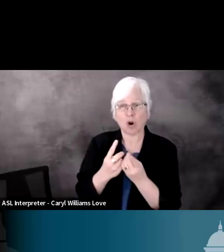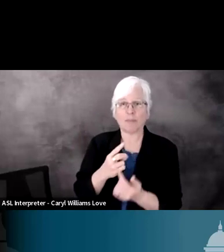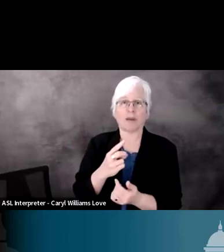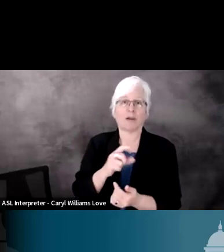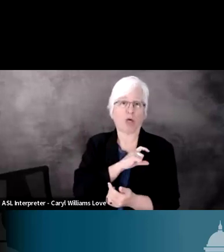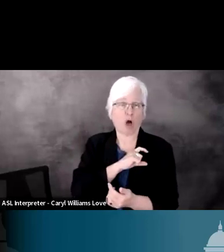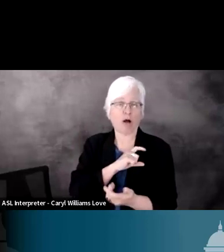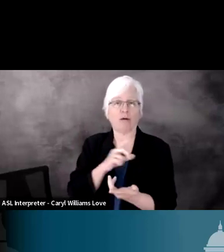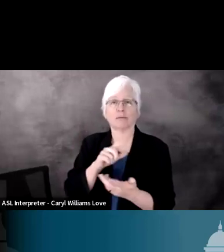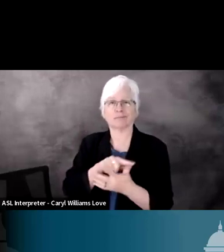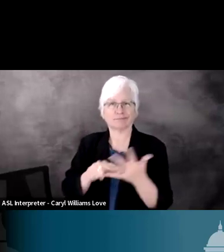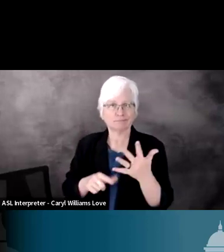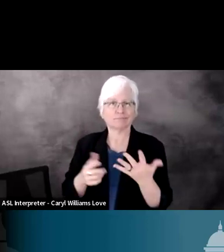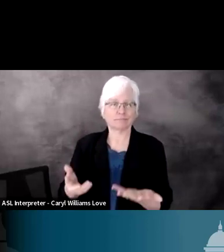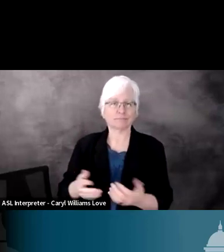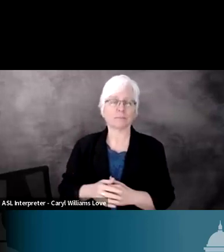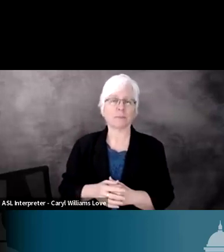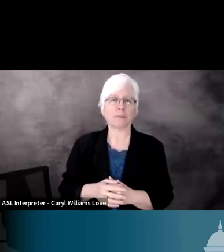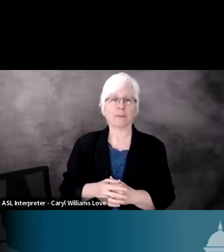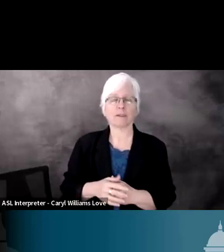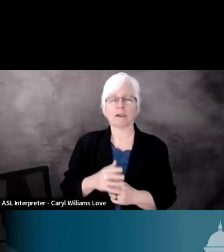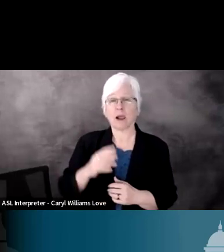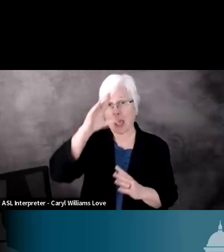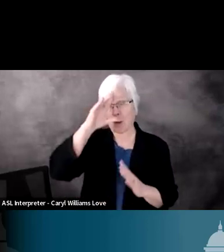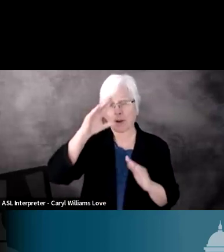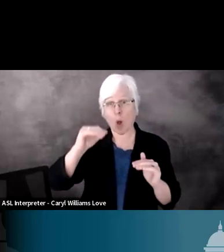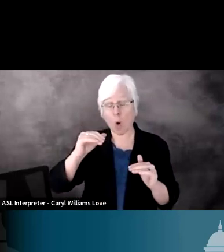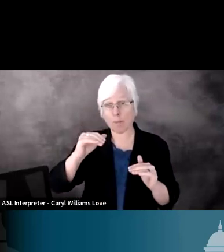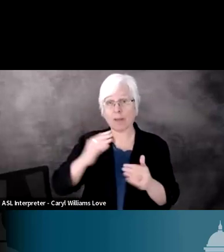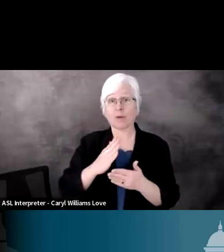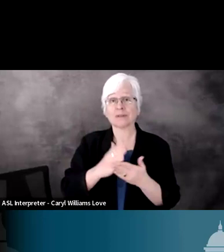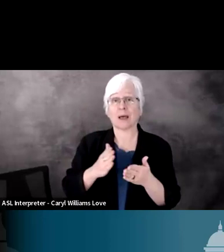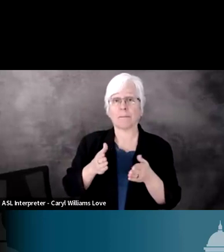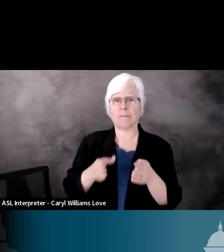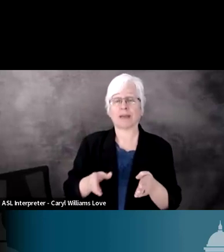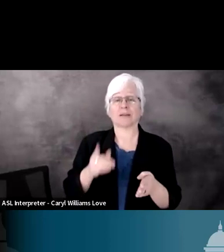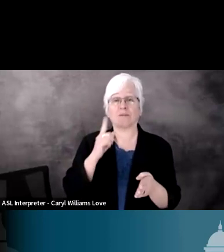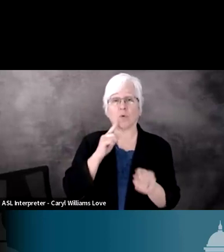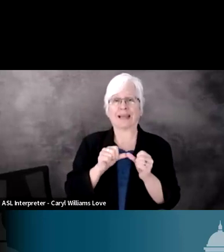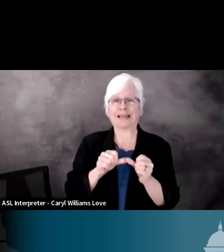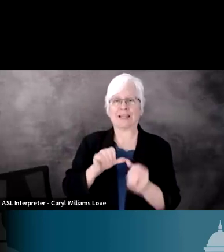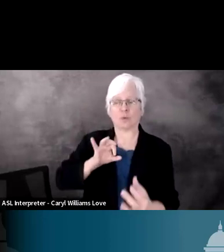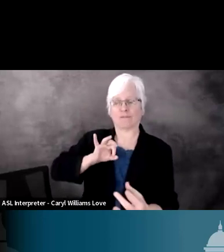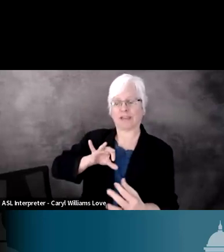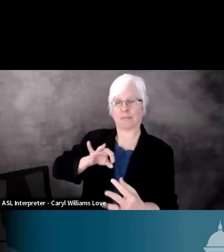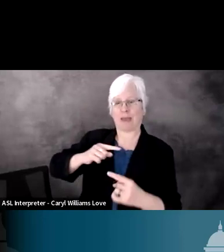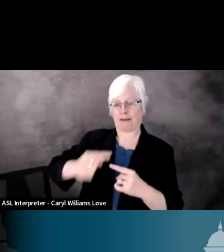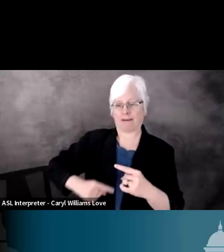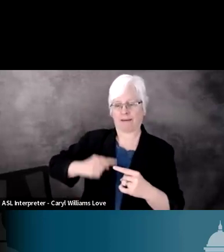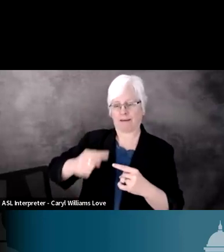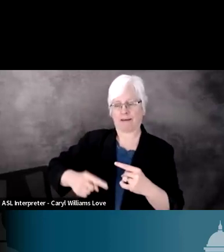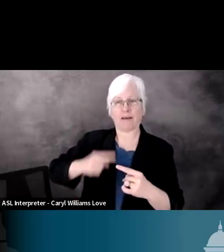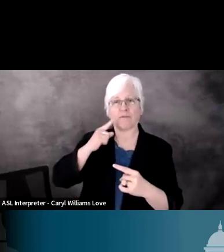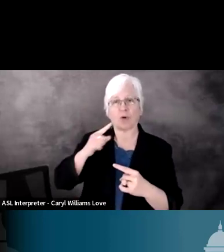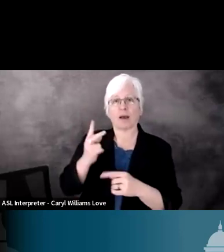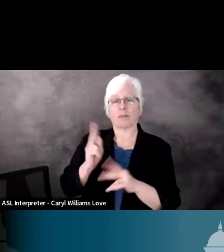cetera. And I think my hope would be that there'd be some mechanism for continual feedback loops from system users, both